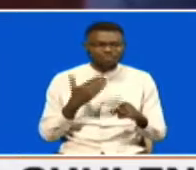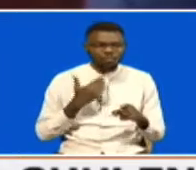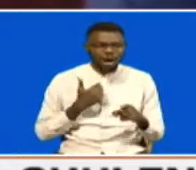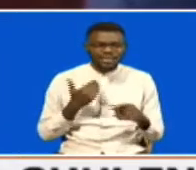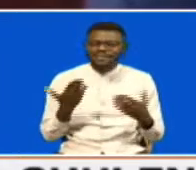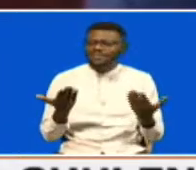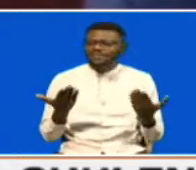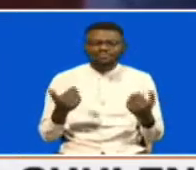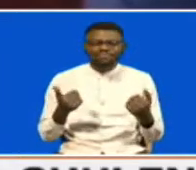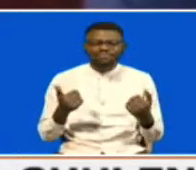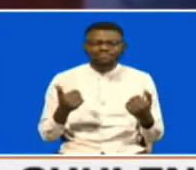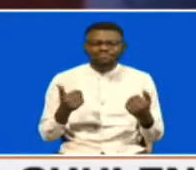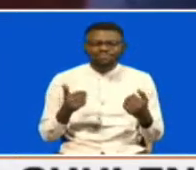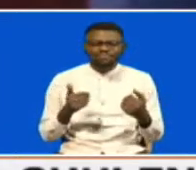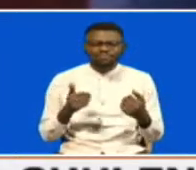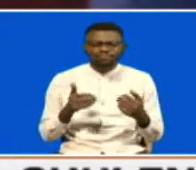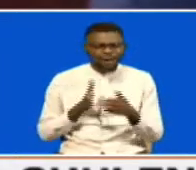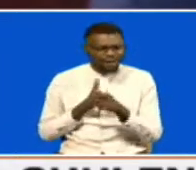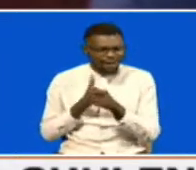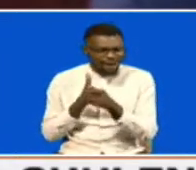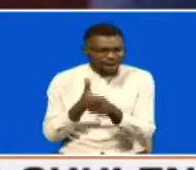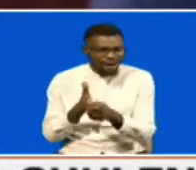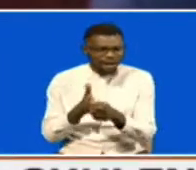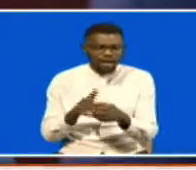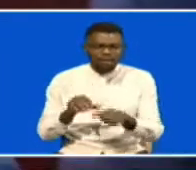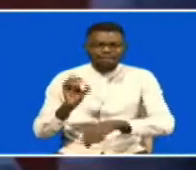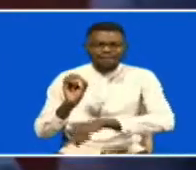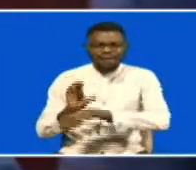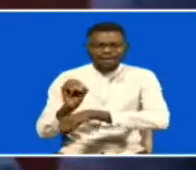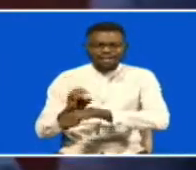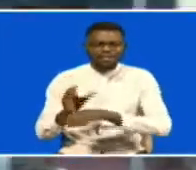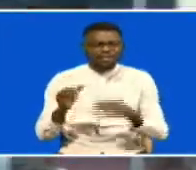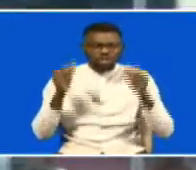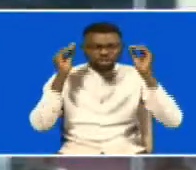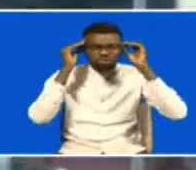be able to offer guidance and counseling.